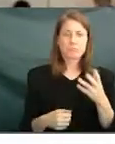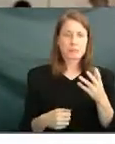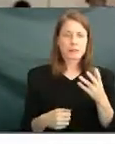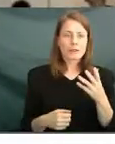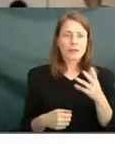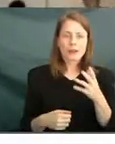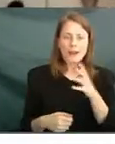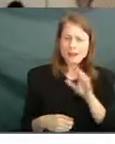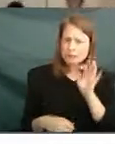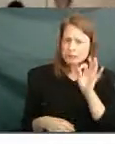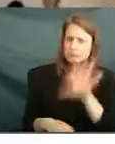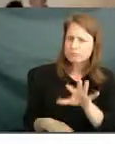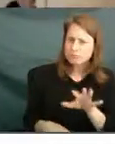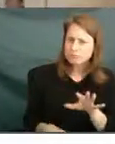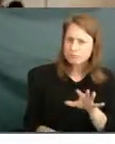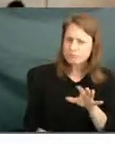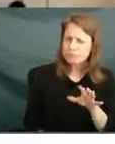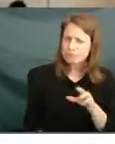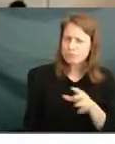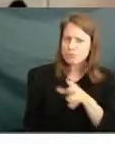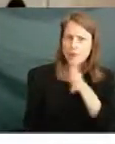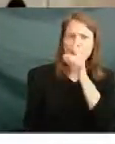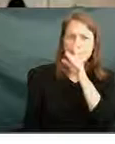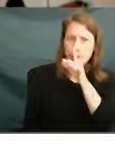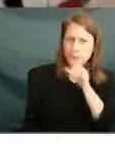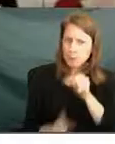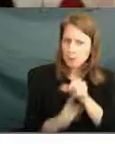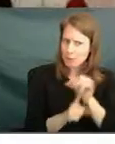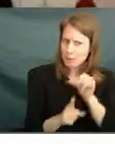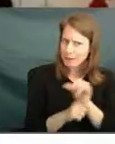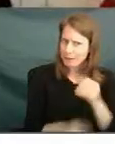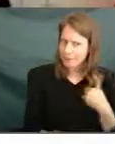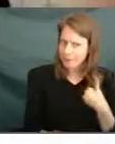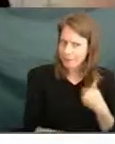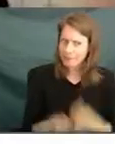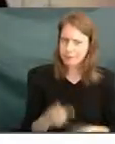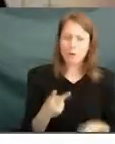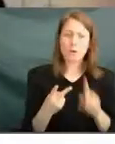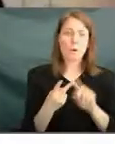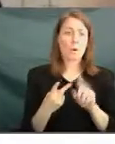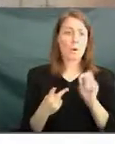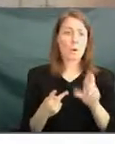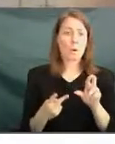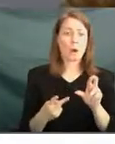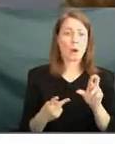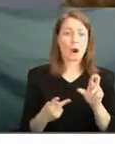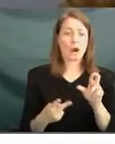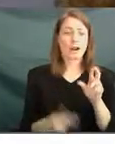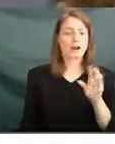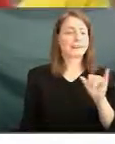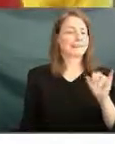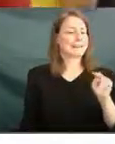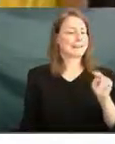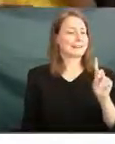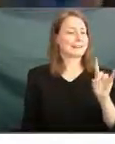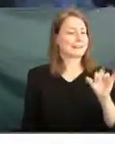they didn't know that. So now they do know that. And I think, if nothing else, they're more aware of what they do.